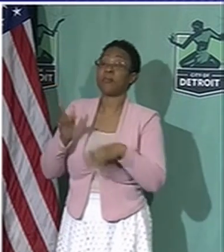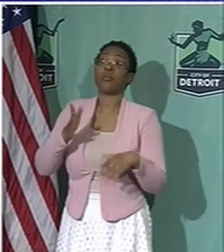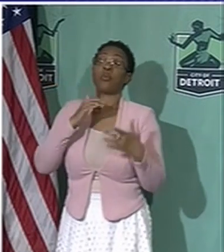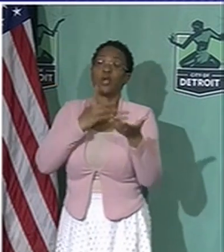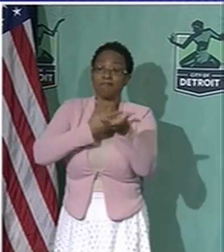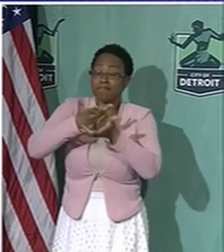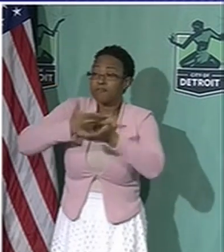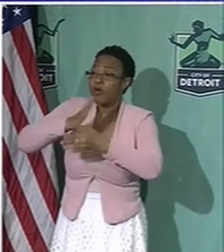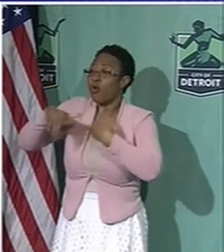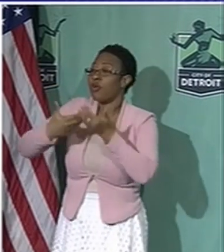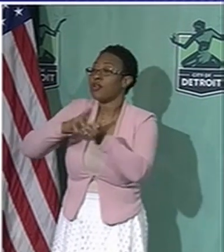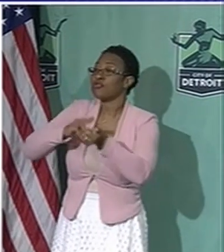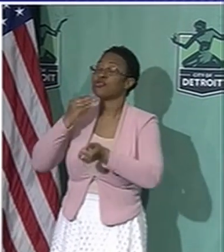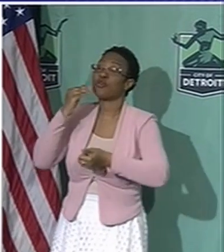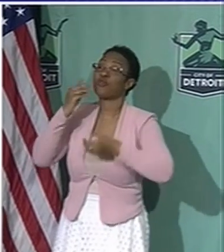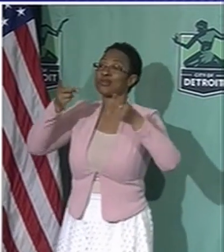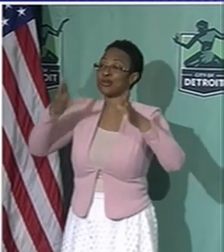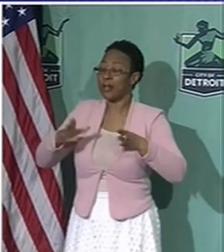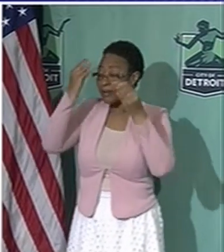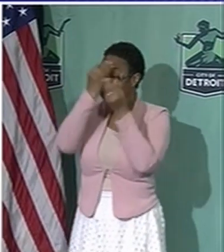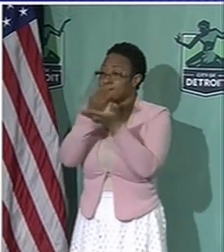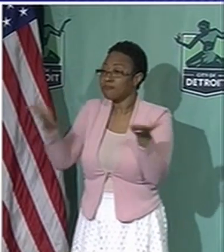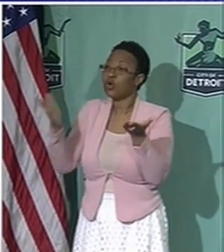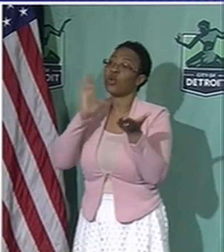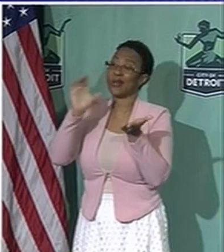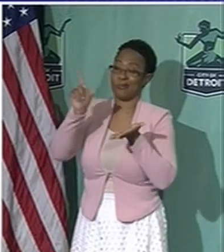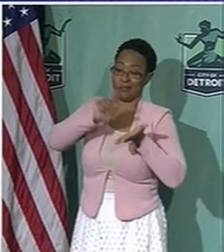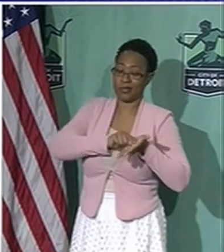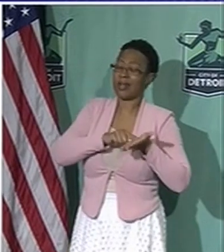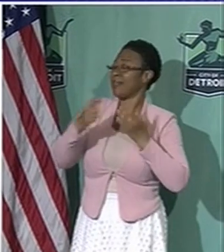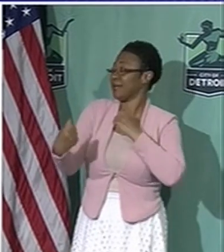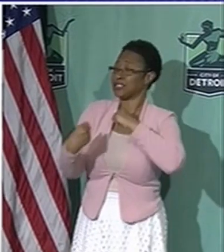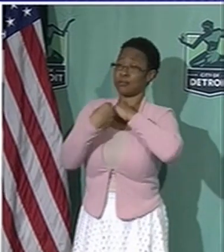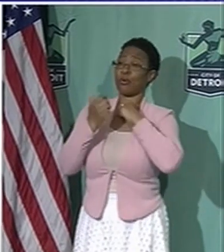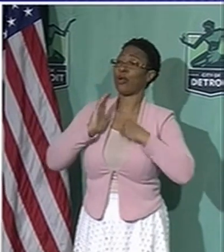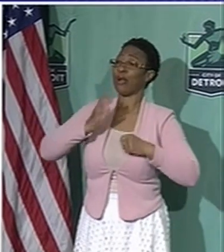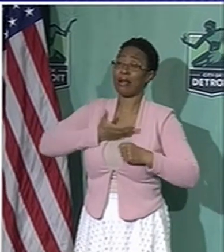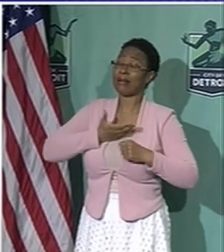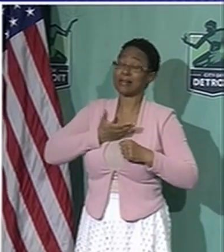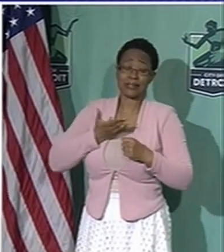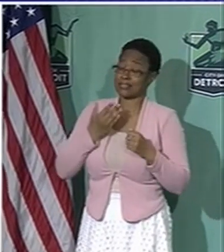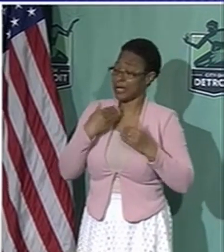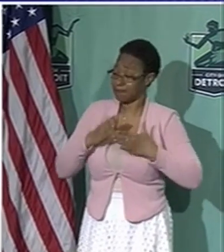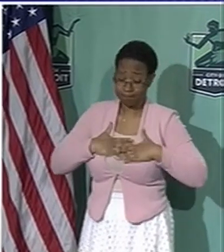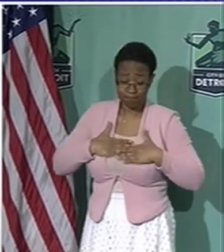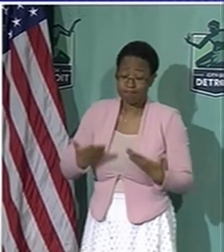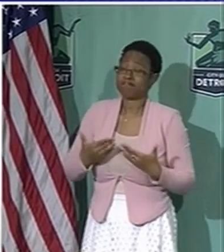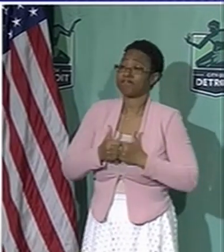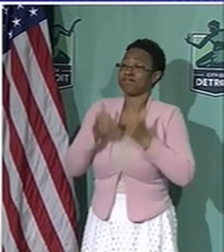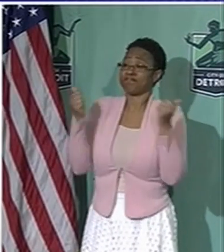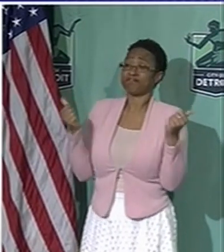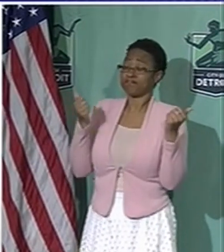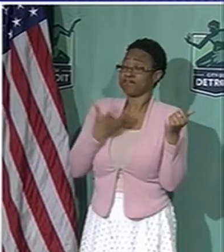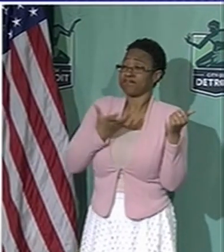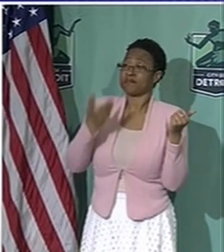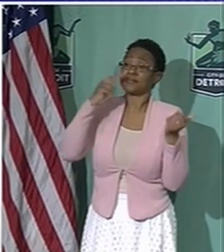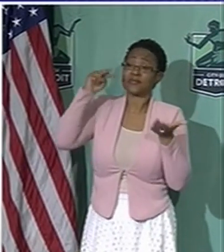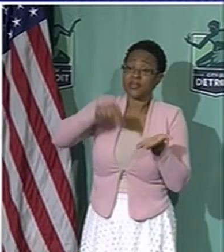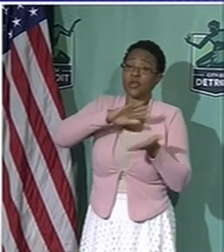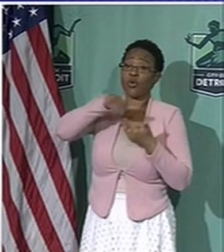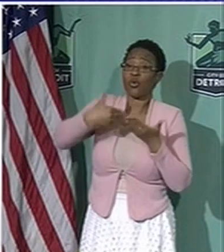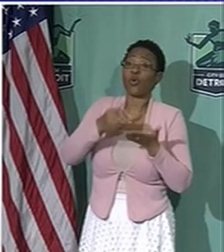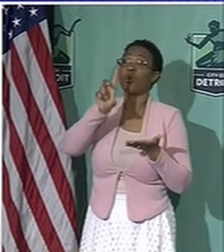directors to let them know this was coming, and they were also really supportive of us being extremely transparent. So now that we've tested all of the